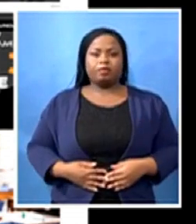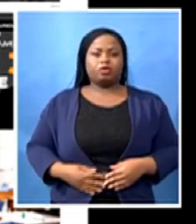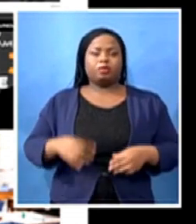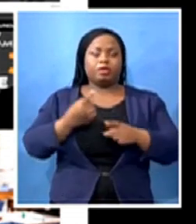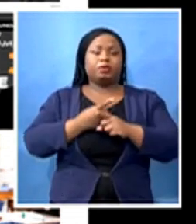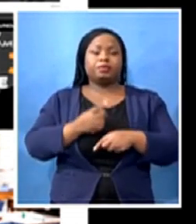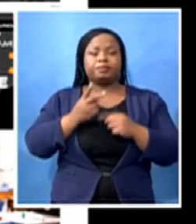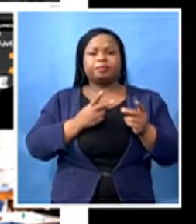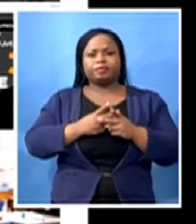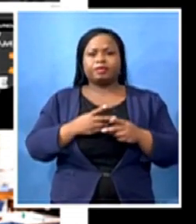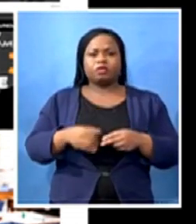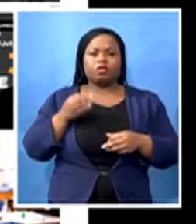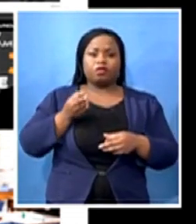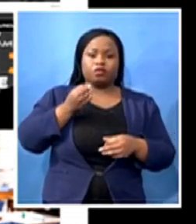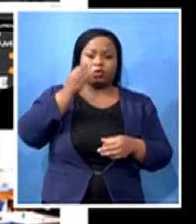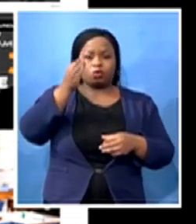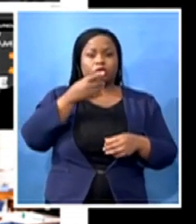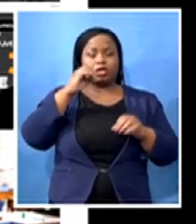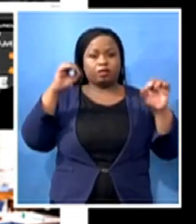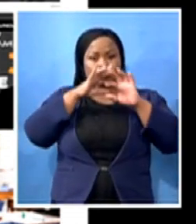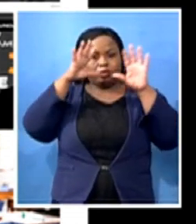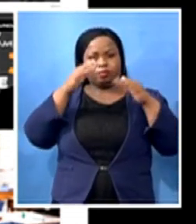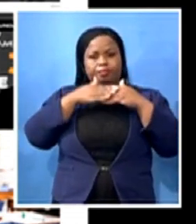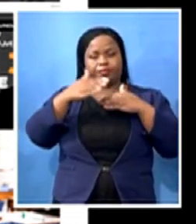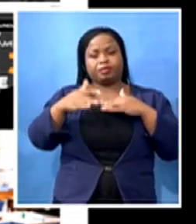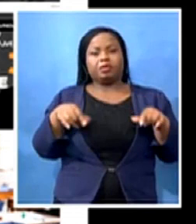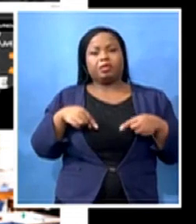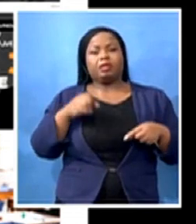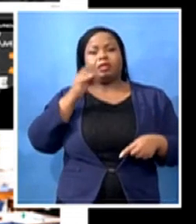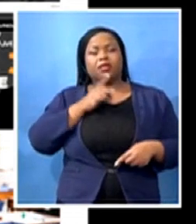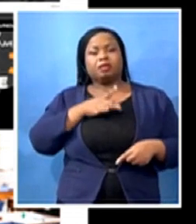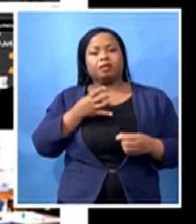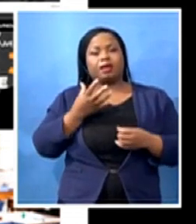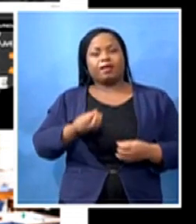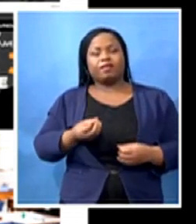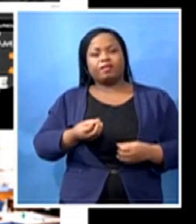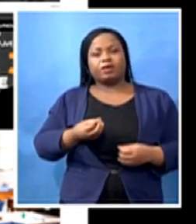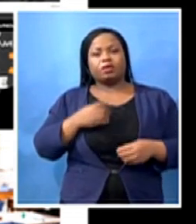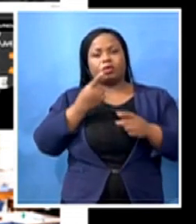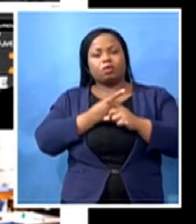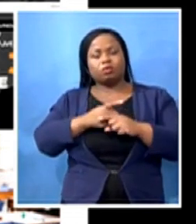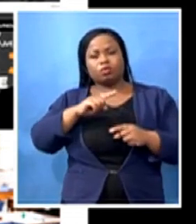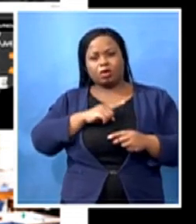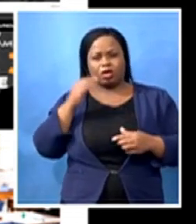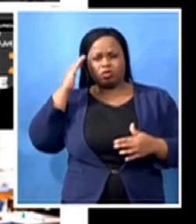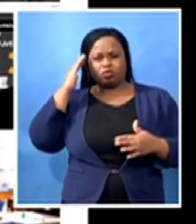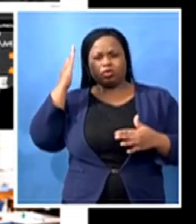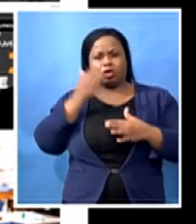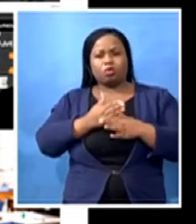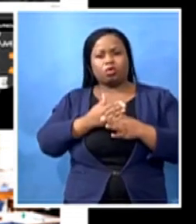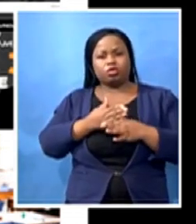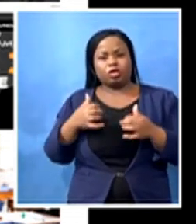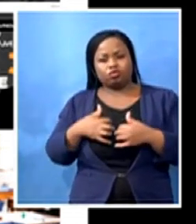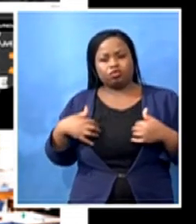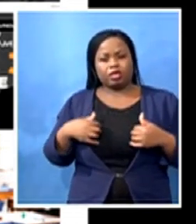that, the multivariate analysis points to psychological distress and isolation being positively associated with a more